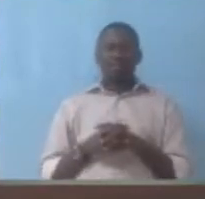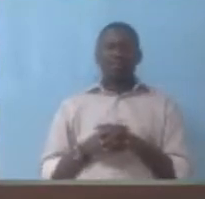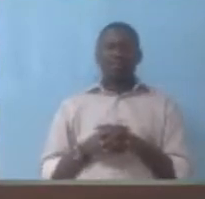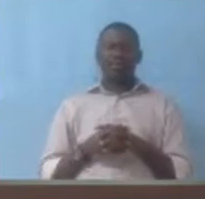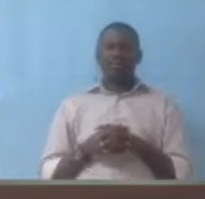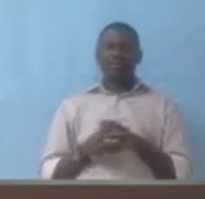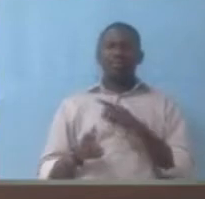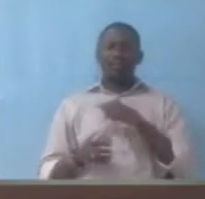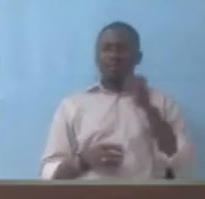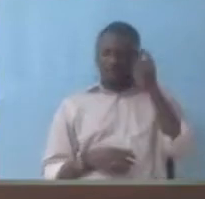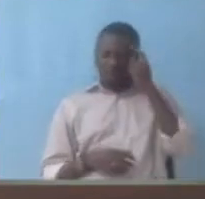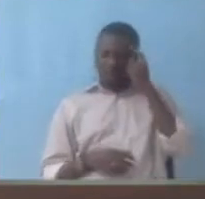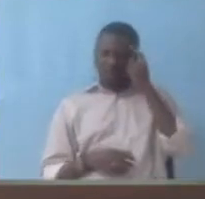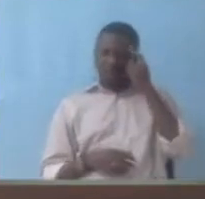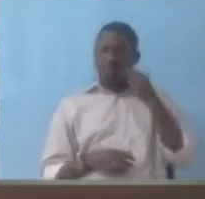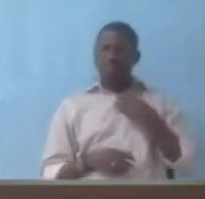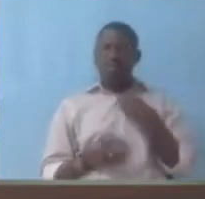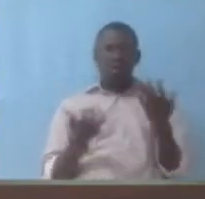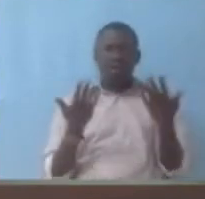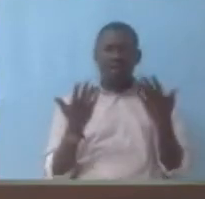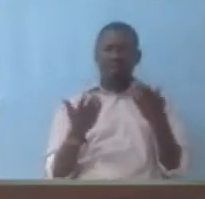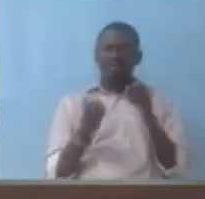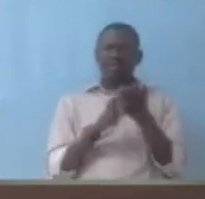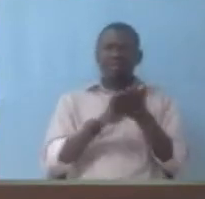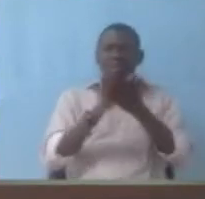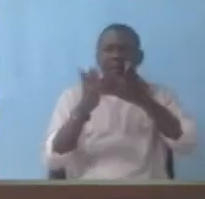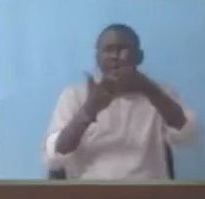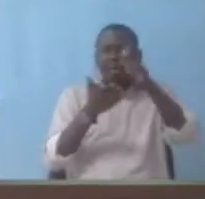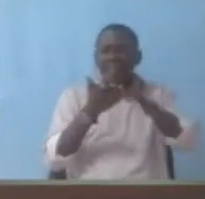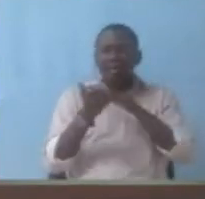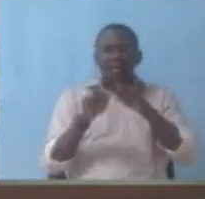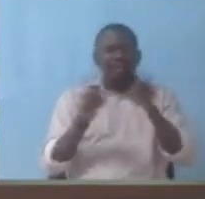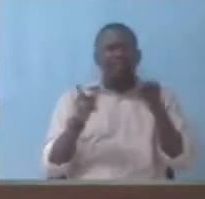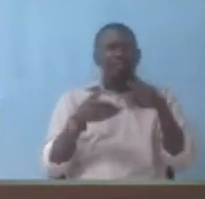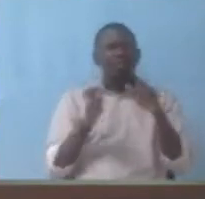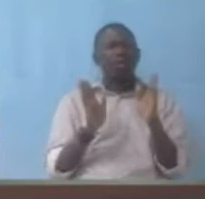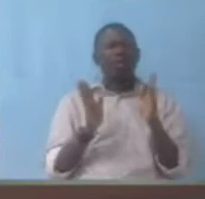I do not certainly consider my hands to be tainted.